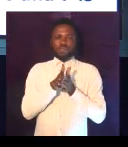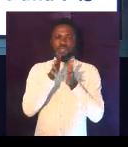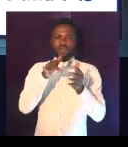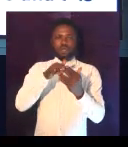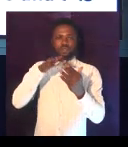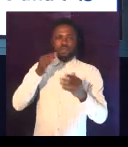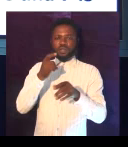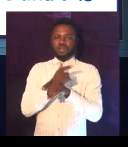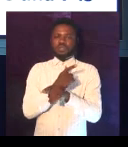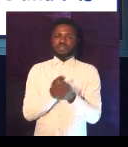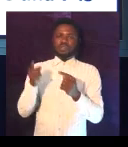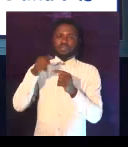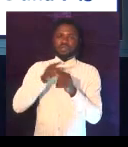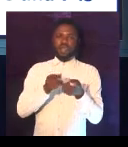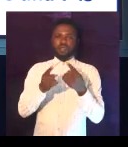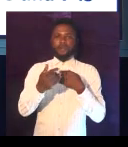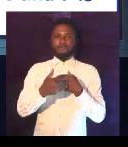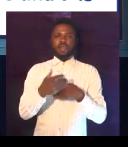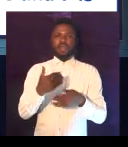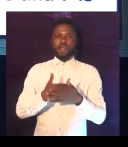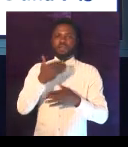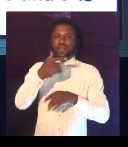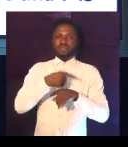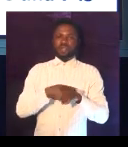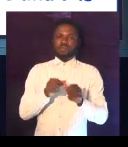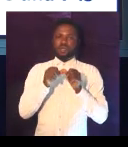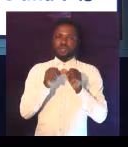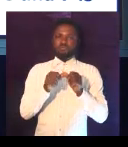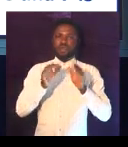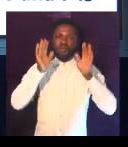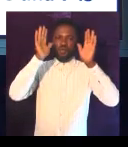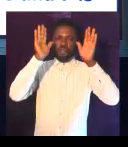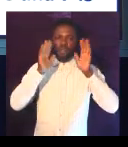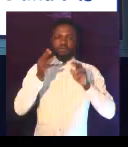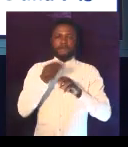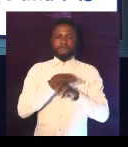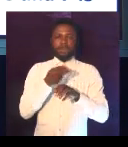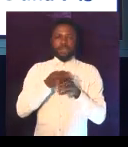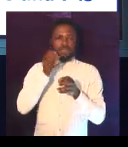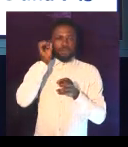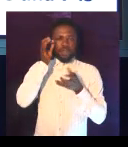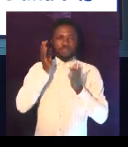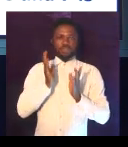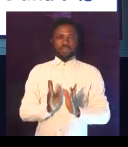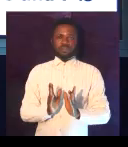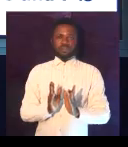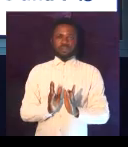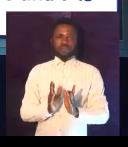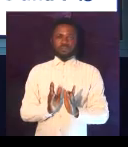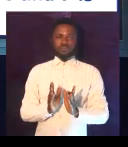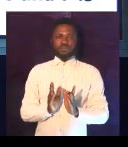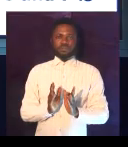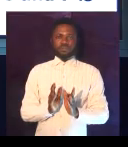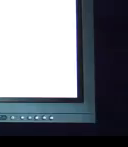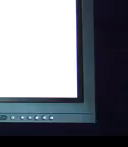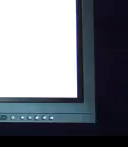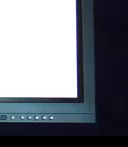general studies lesson. Till I come your way next time, remain wonderful mathematicians.